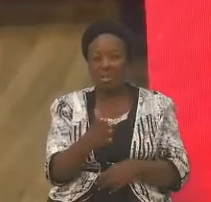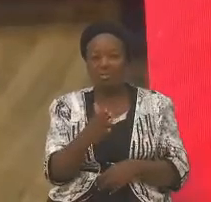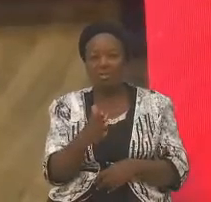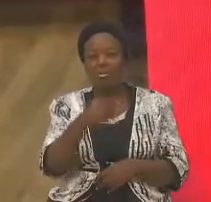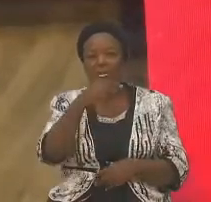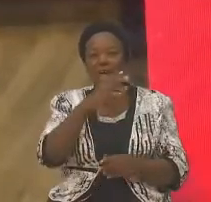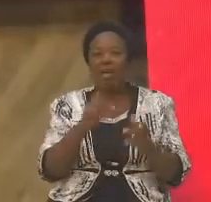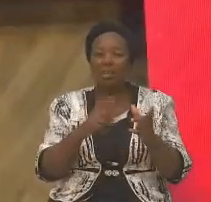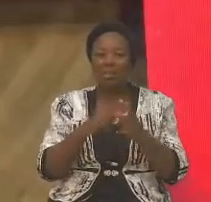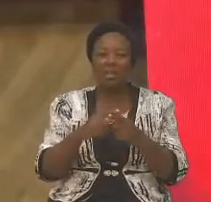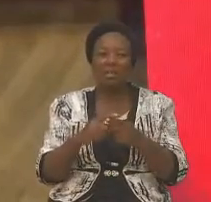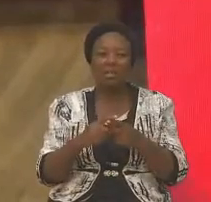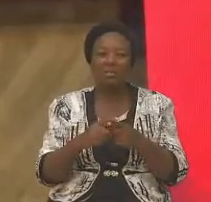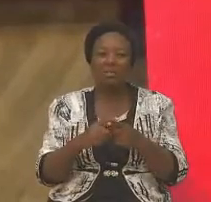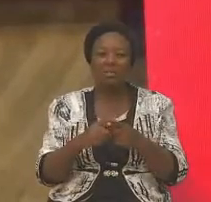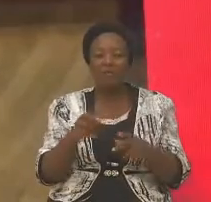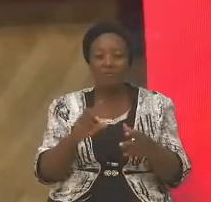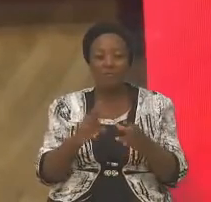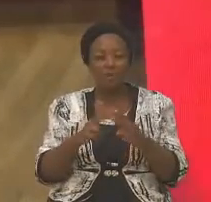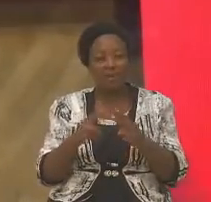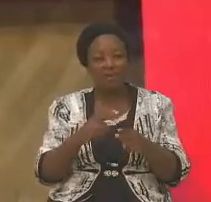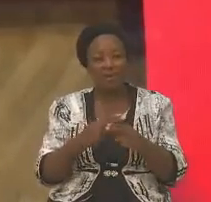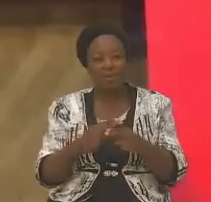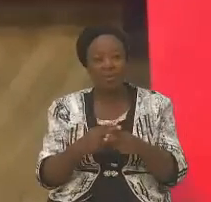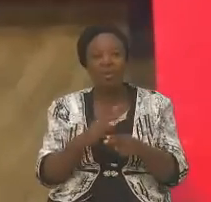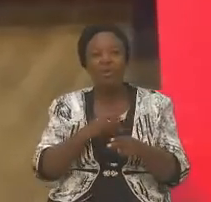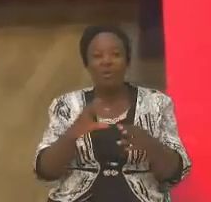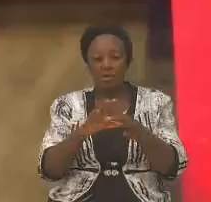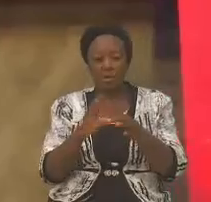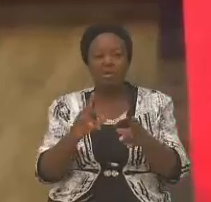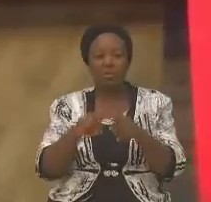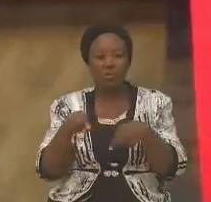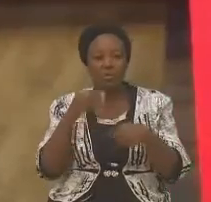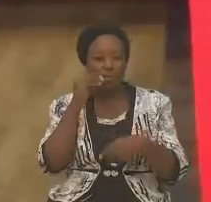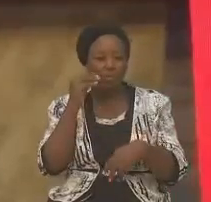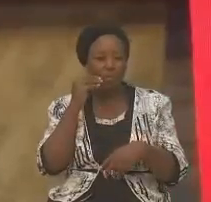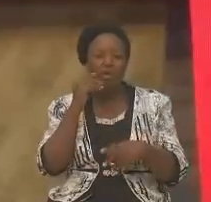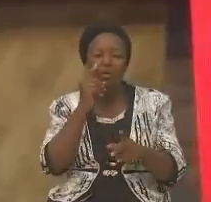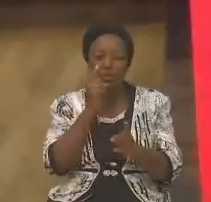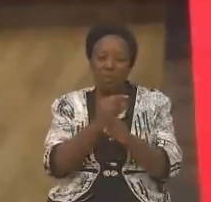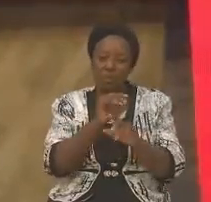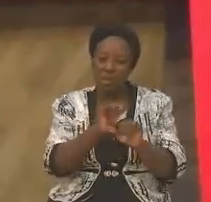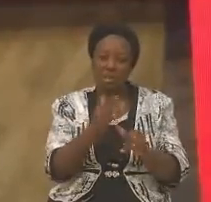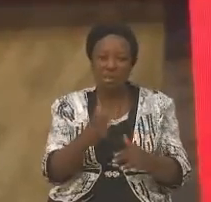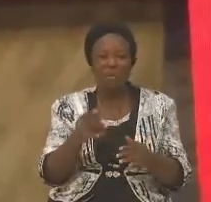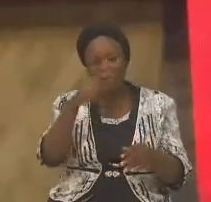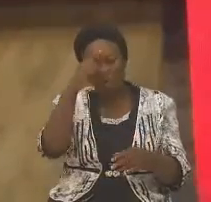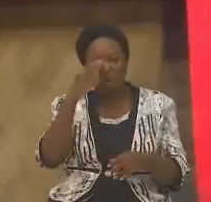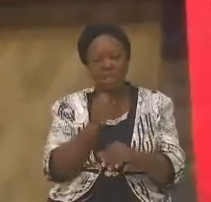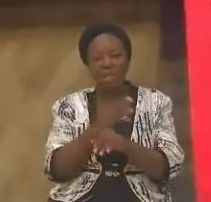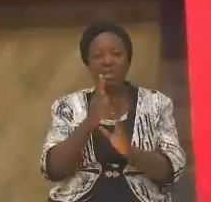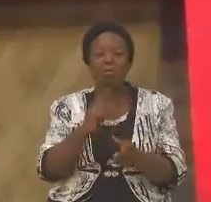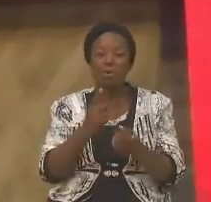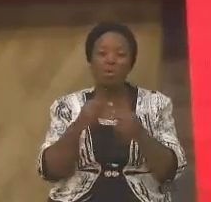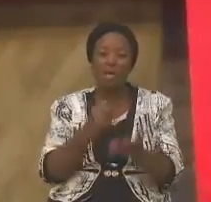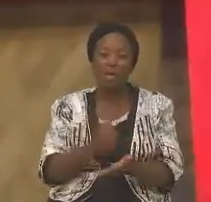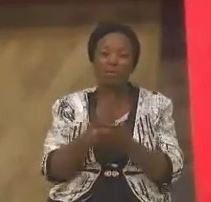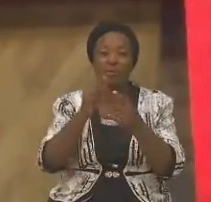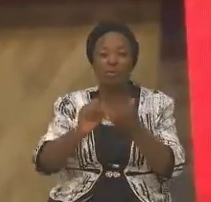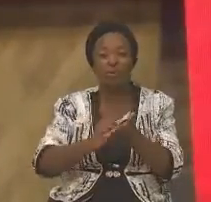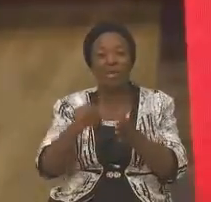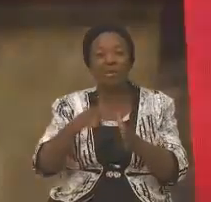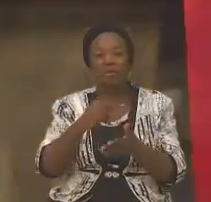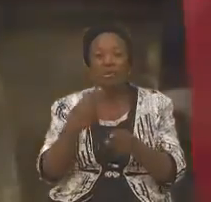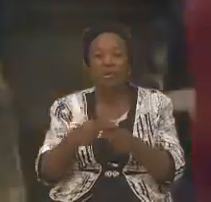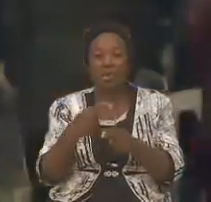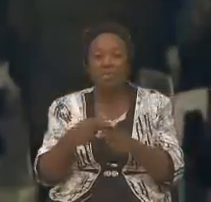long time, and the blessing of God is upon your life already. You raise up your hand. The counselors will come there now. Any